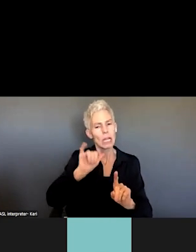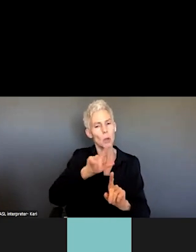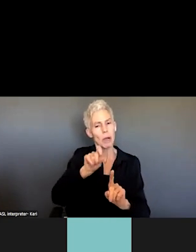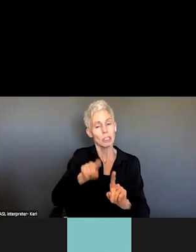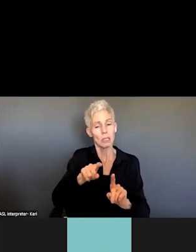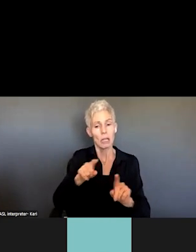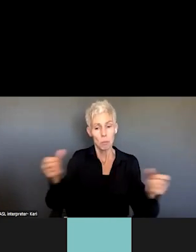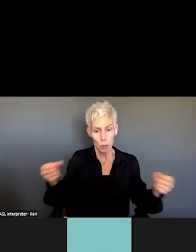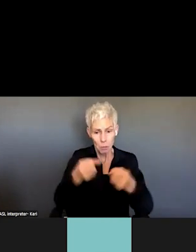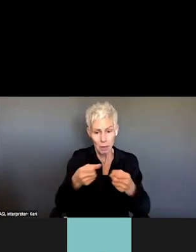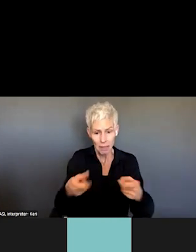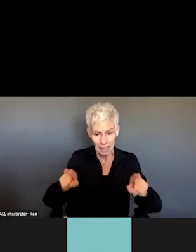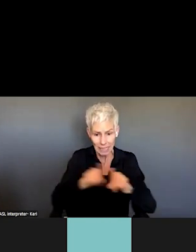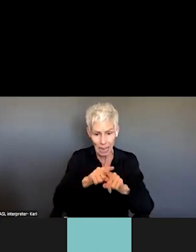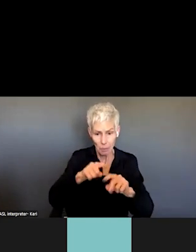same time?